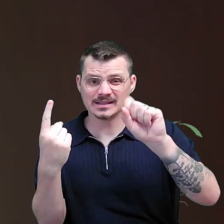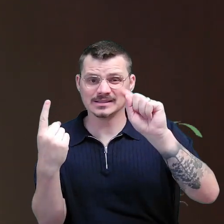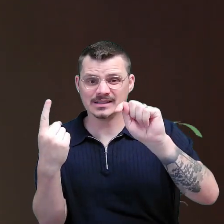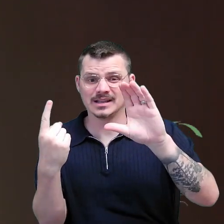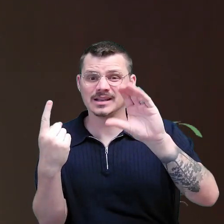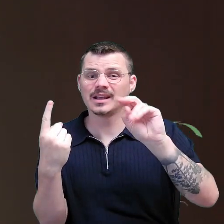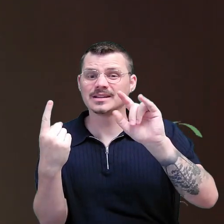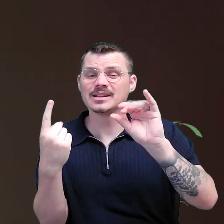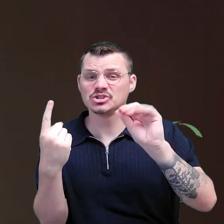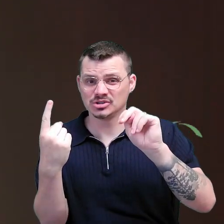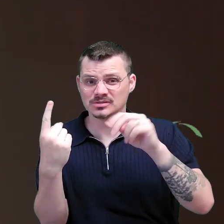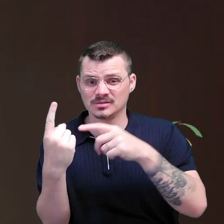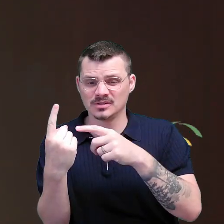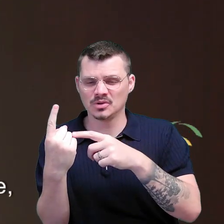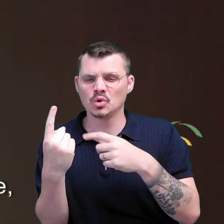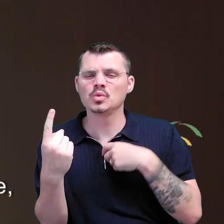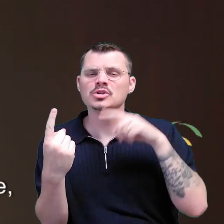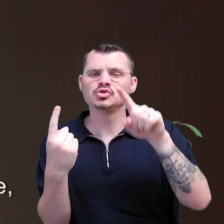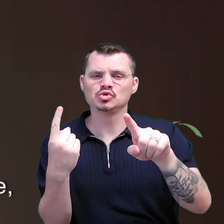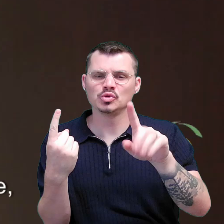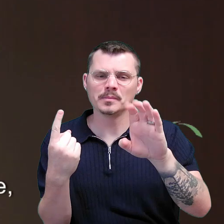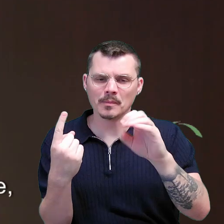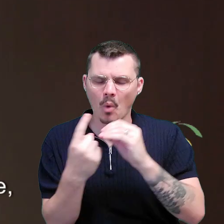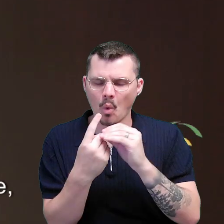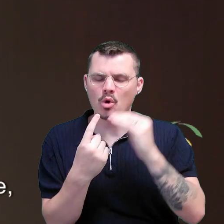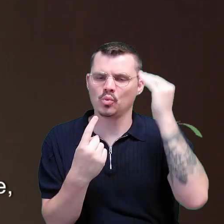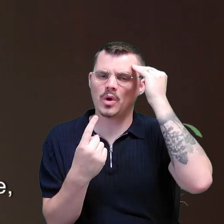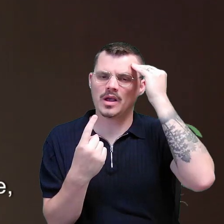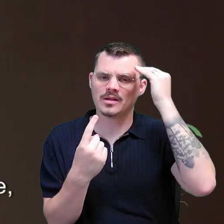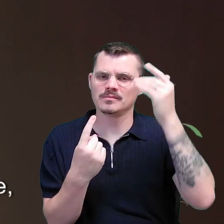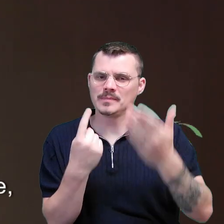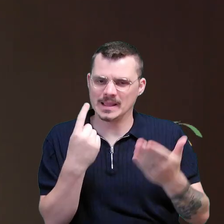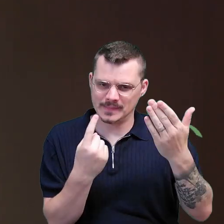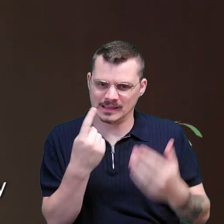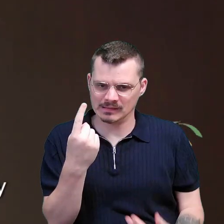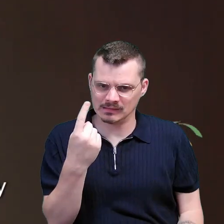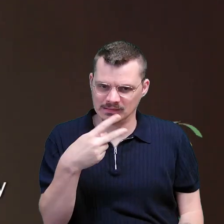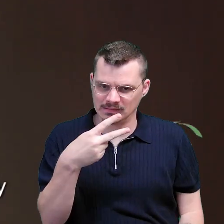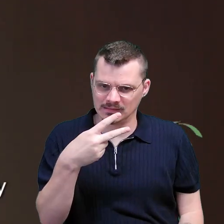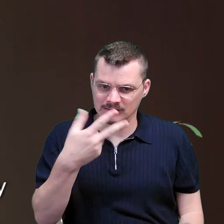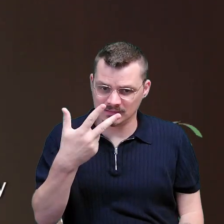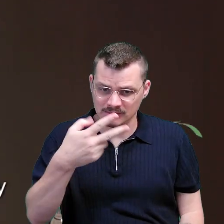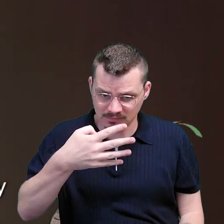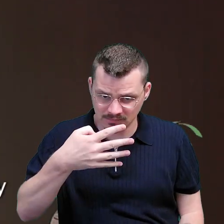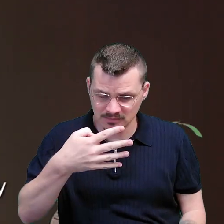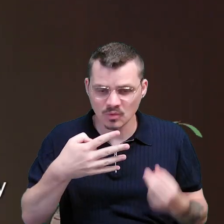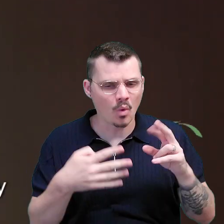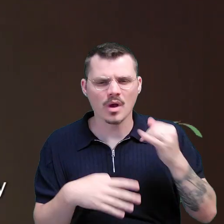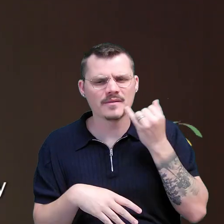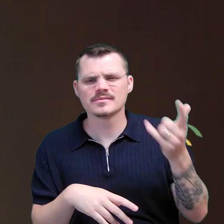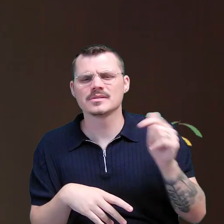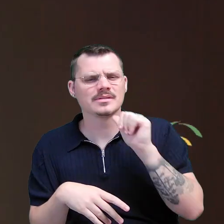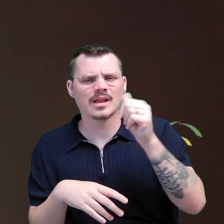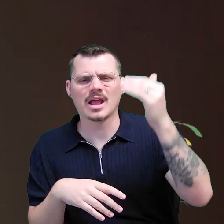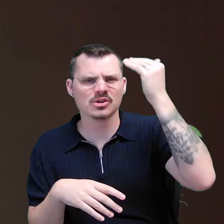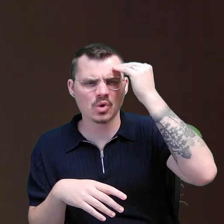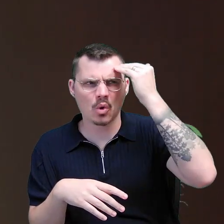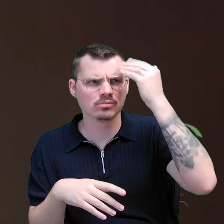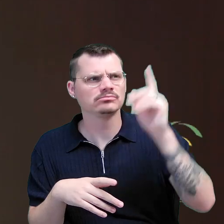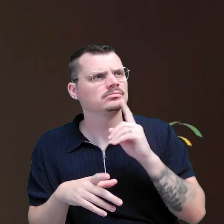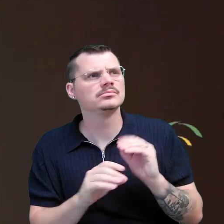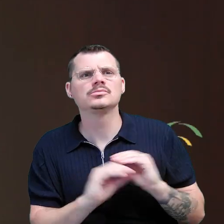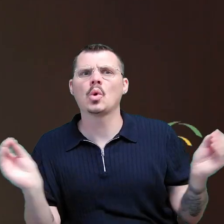conditions, we should be aware of the possibility of more than one, or even if they're not known to have any